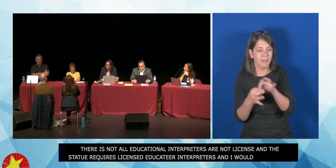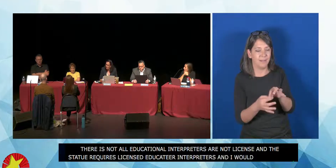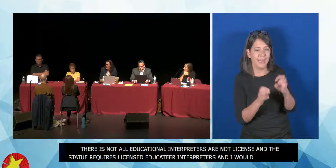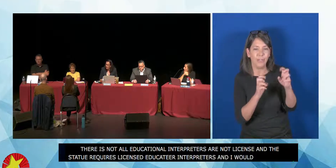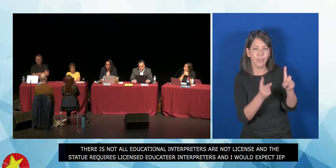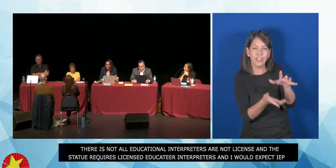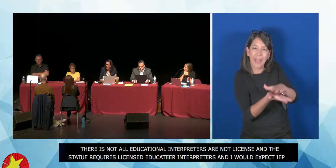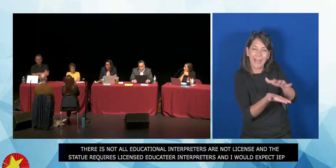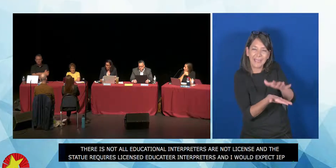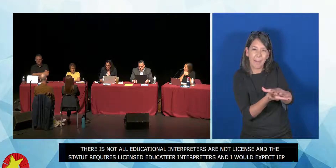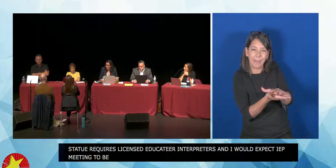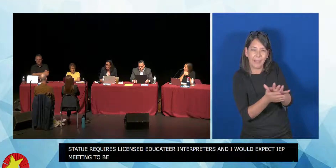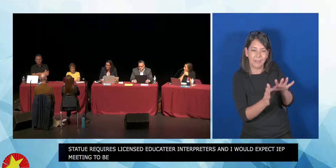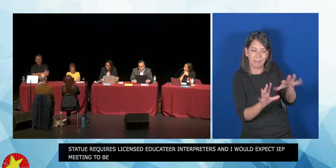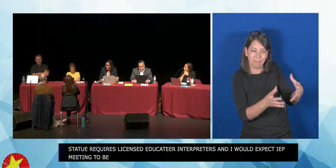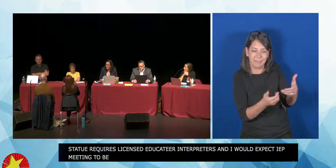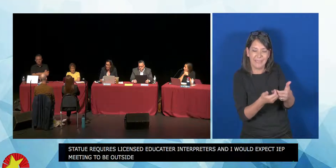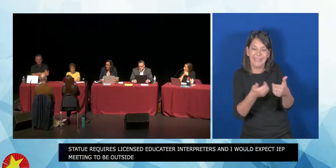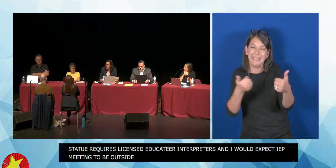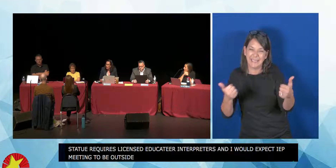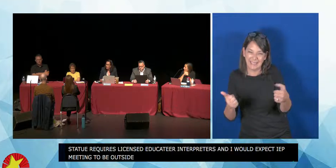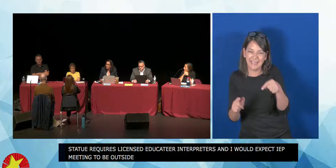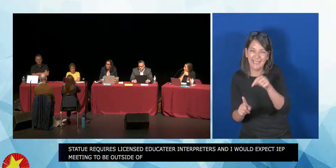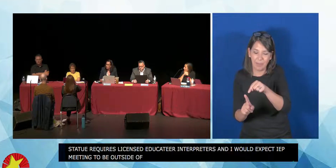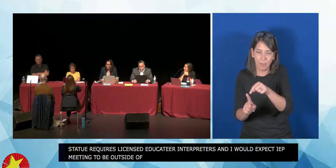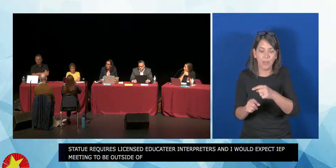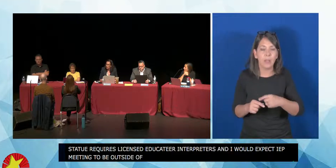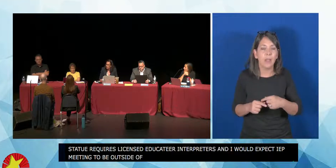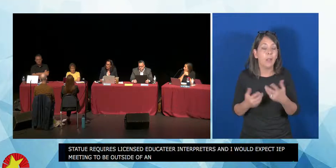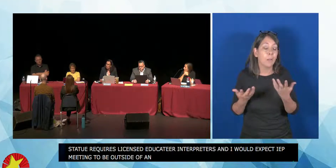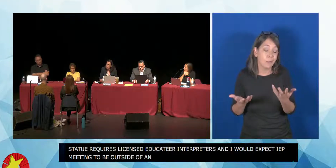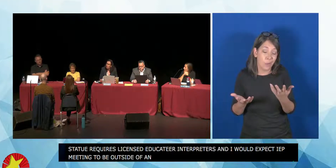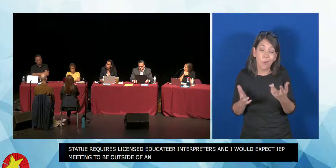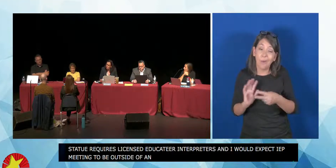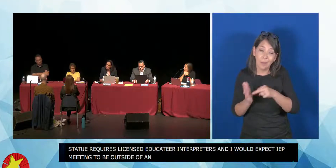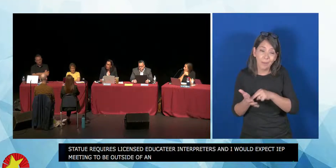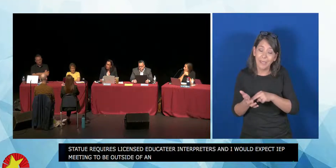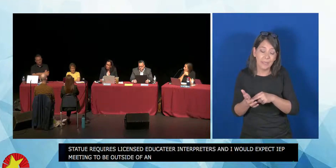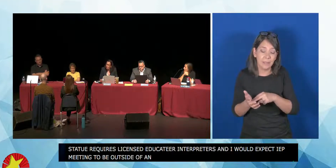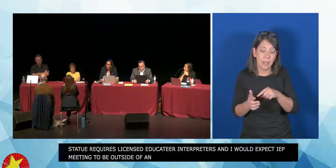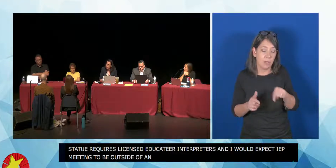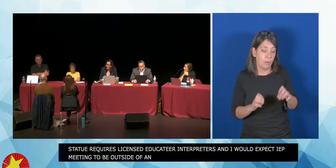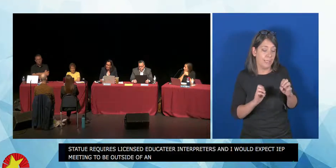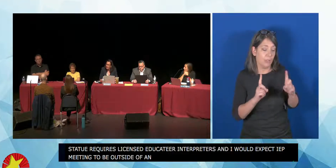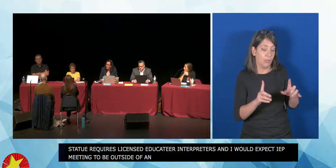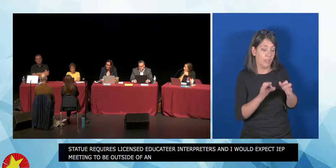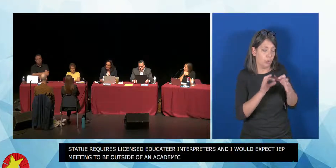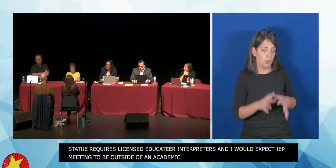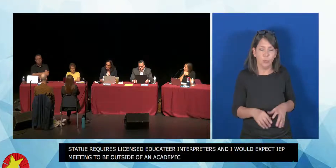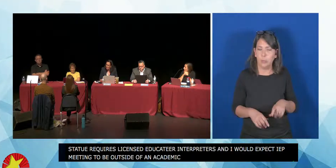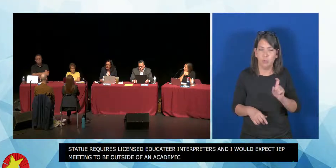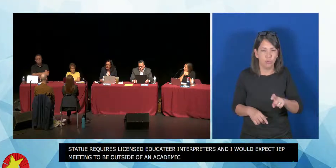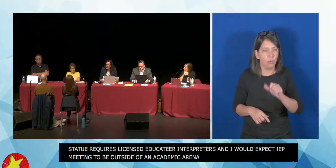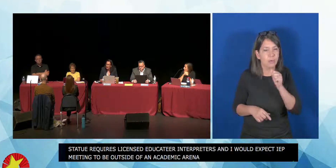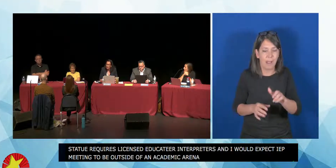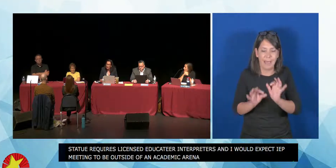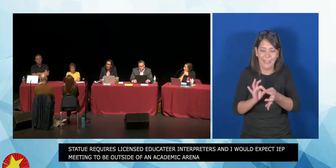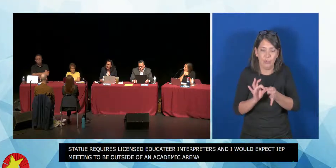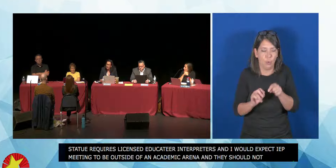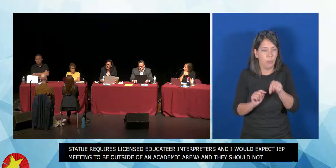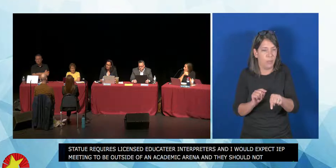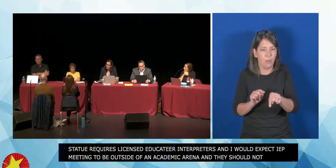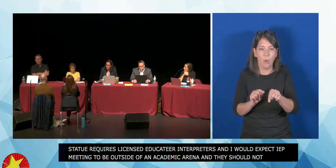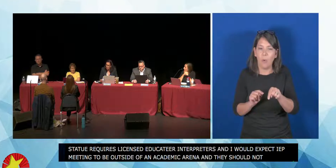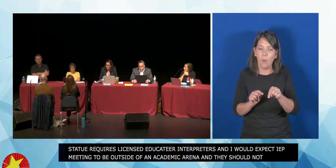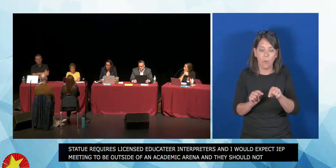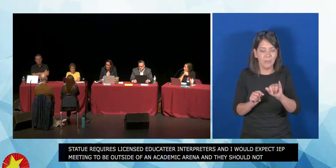academic arena, and therefore they should not be interpreting for the IEP meeting, and I would like